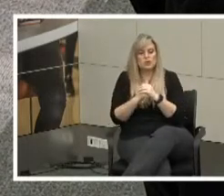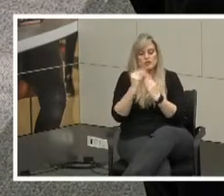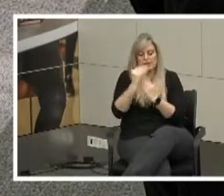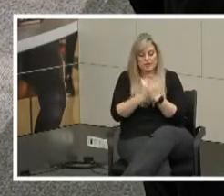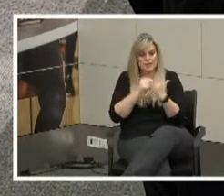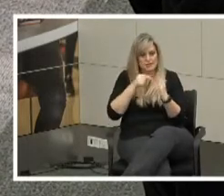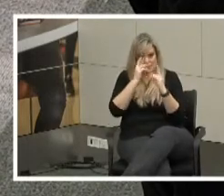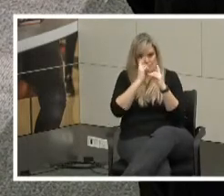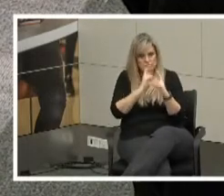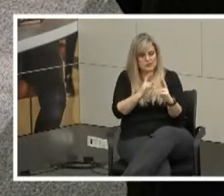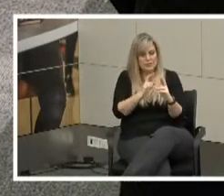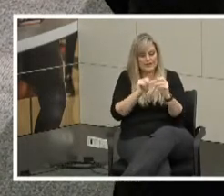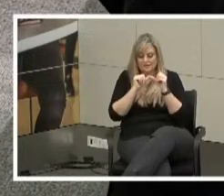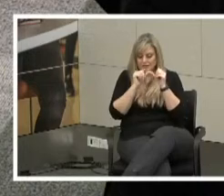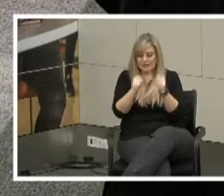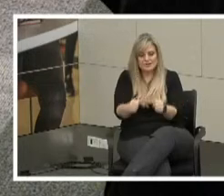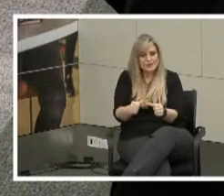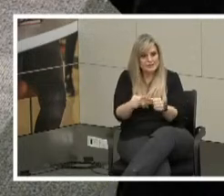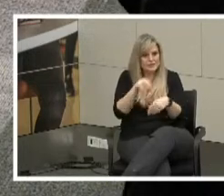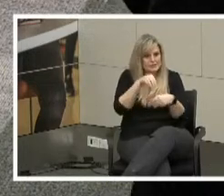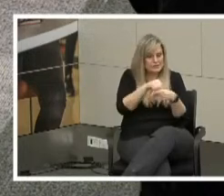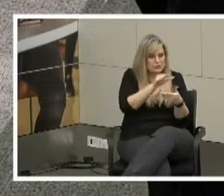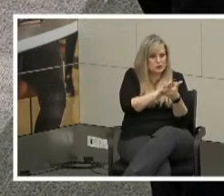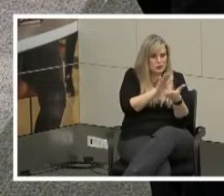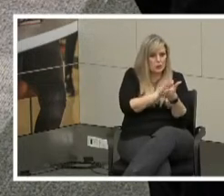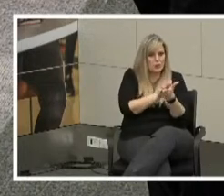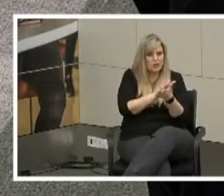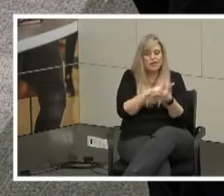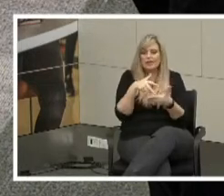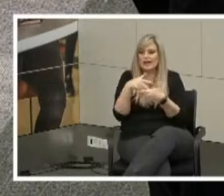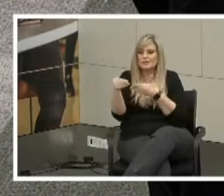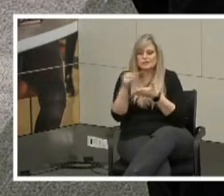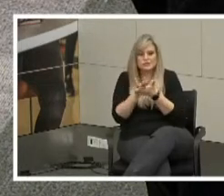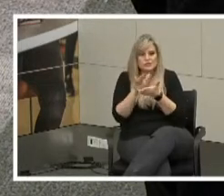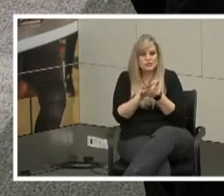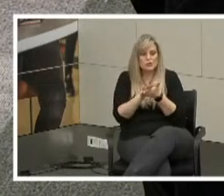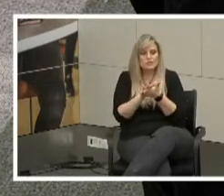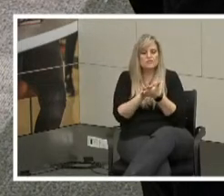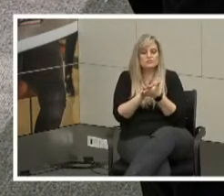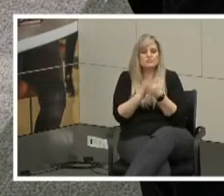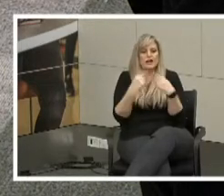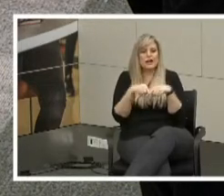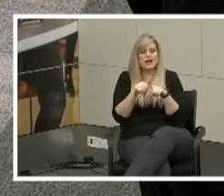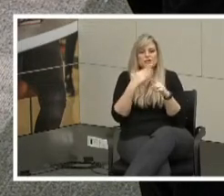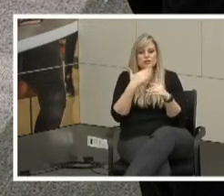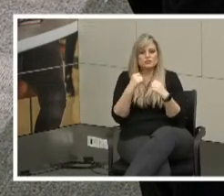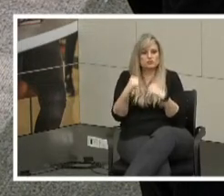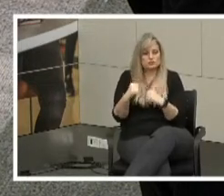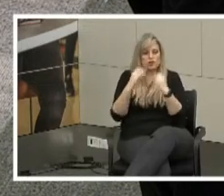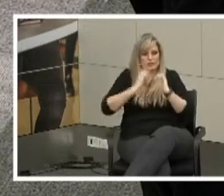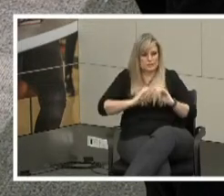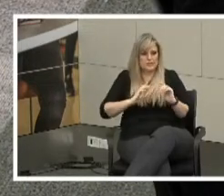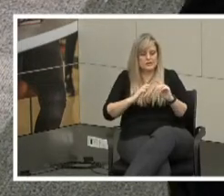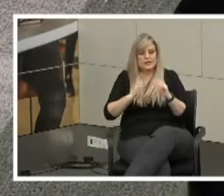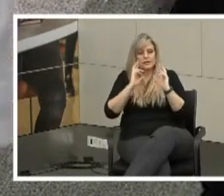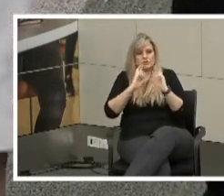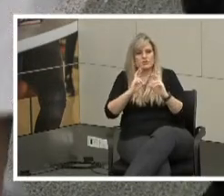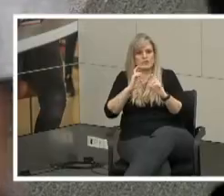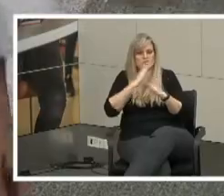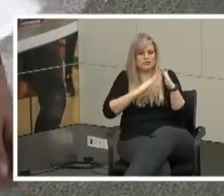carried by students in school and Beyond as a martial artist a dedicated scholar and a respectful citizen thank you for your time